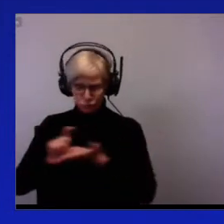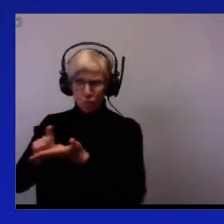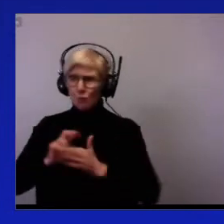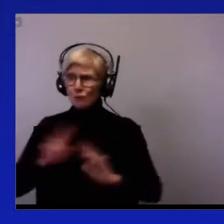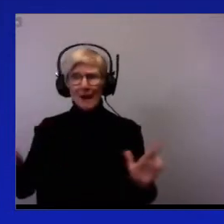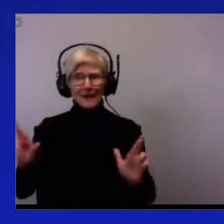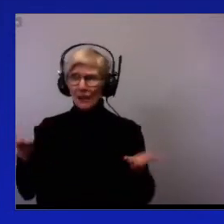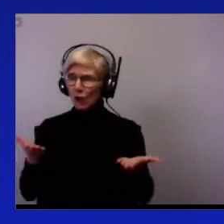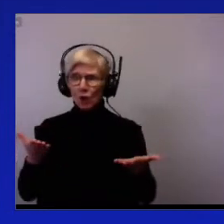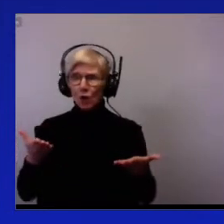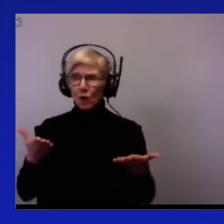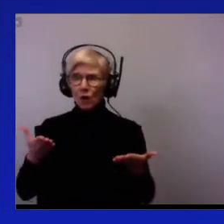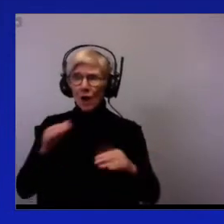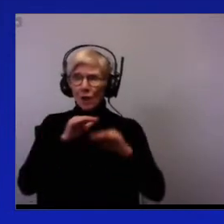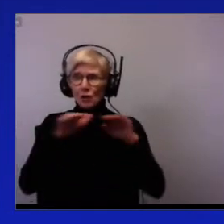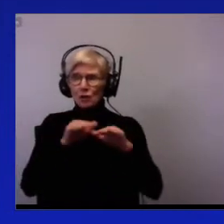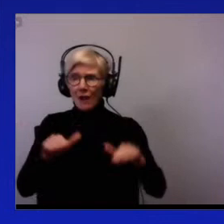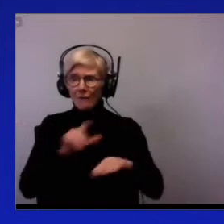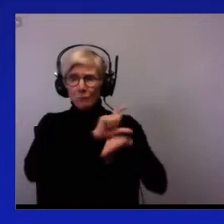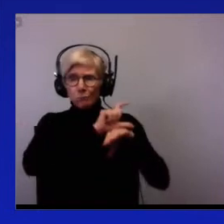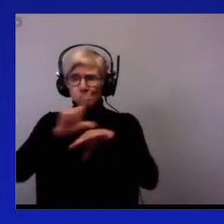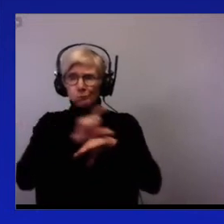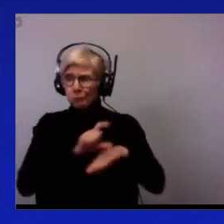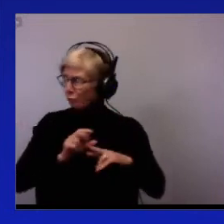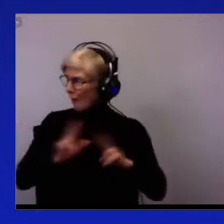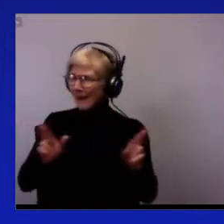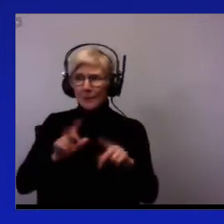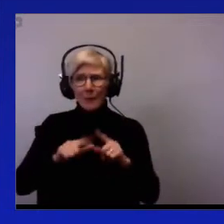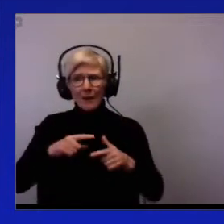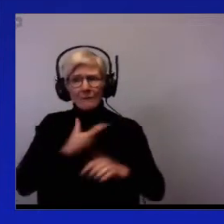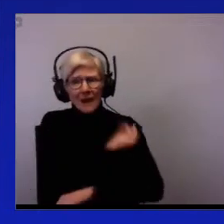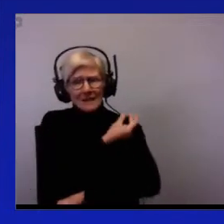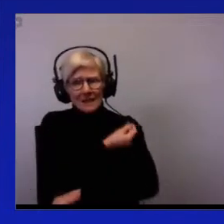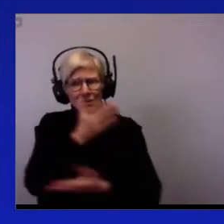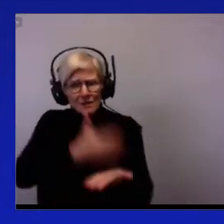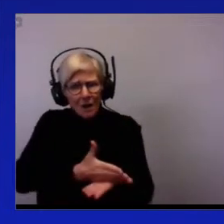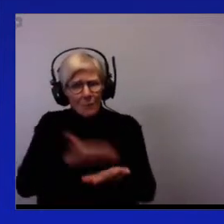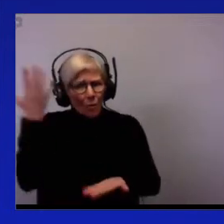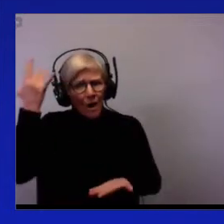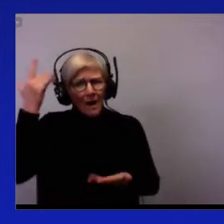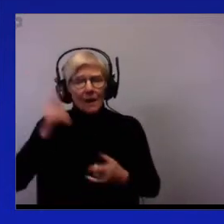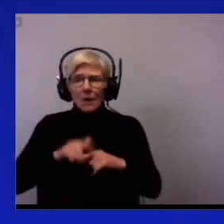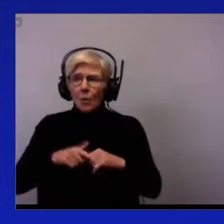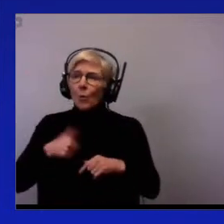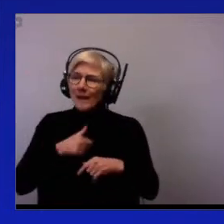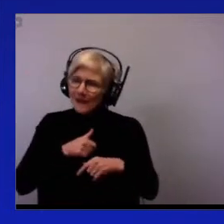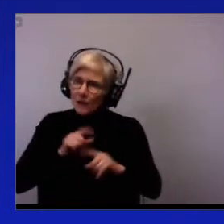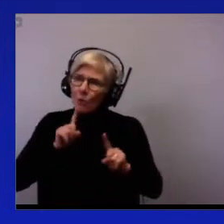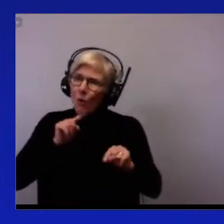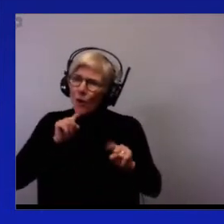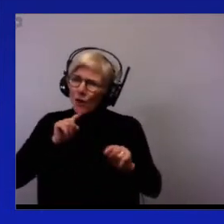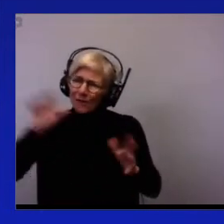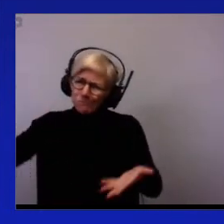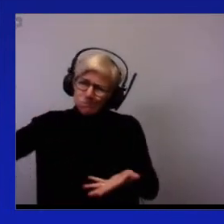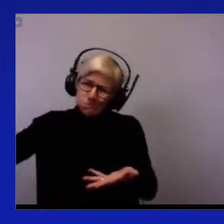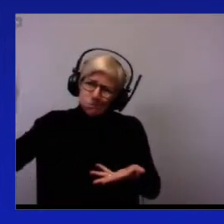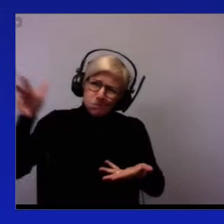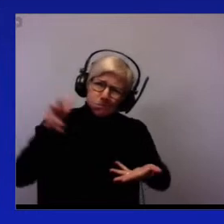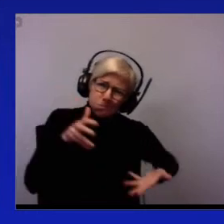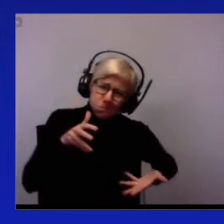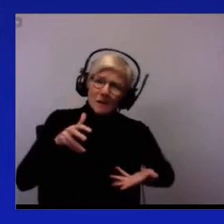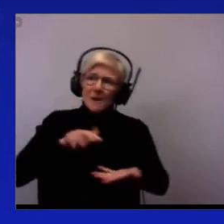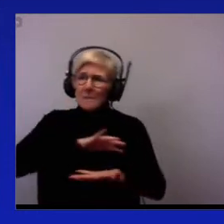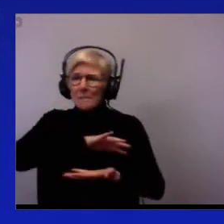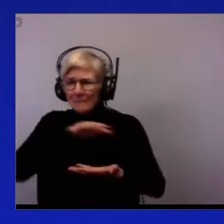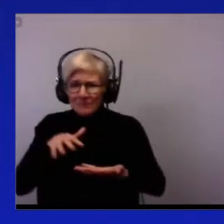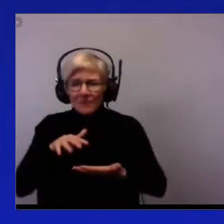approaching the other levels of government saying, look, guys, we need you to do everything possible to get as many vaccines in Canada, in Ontario,